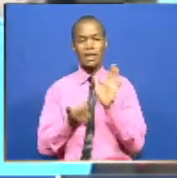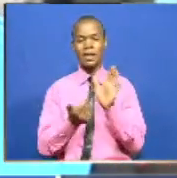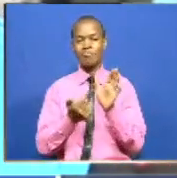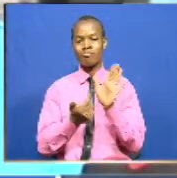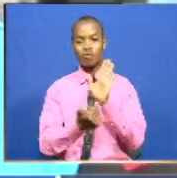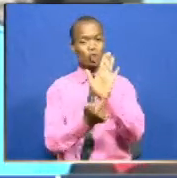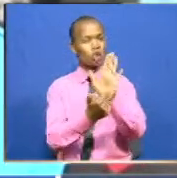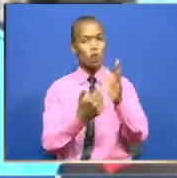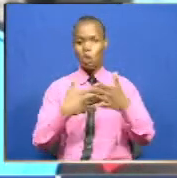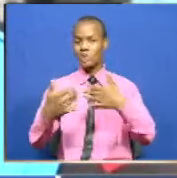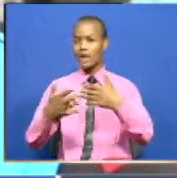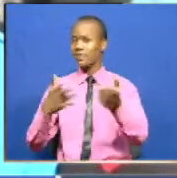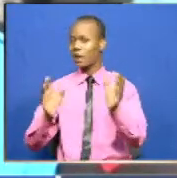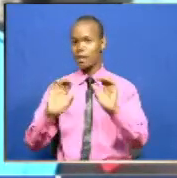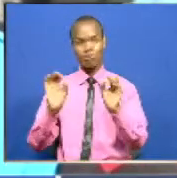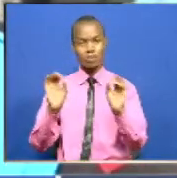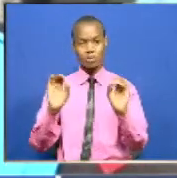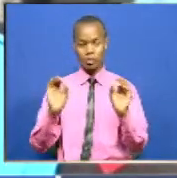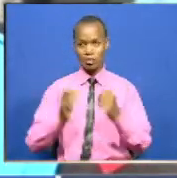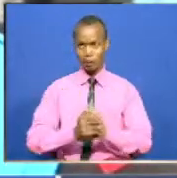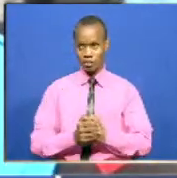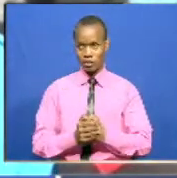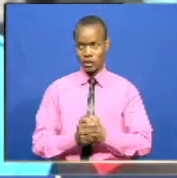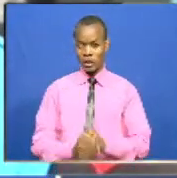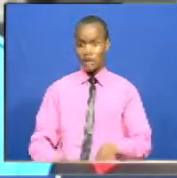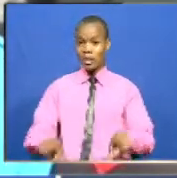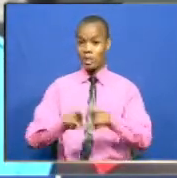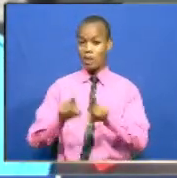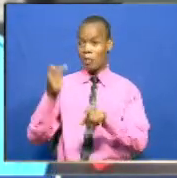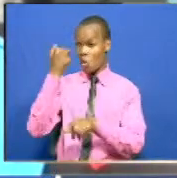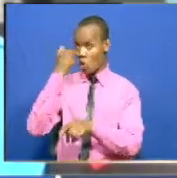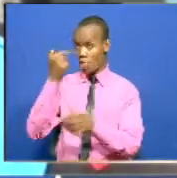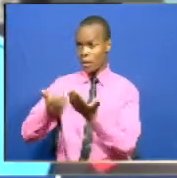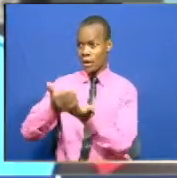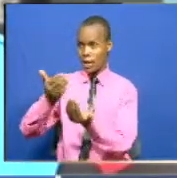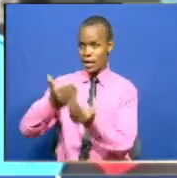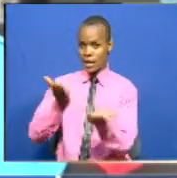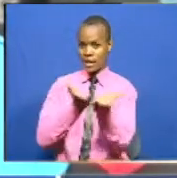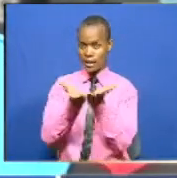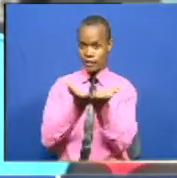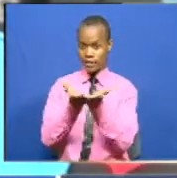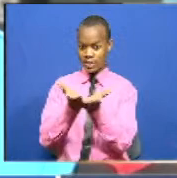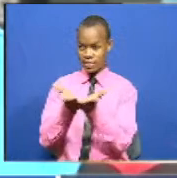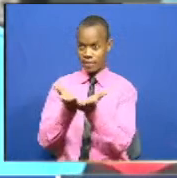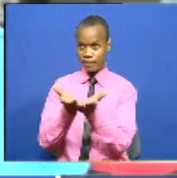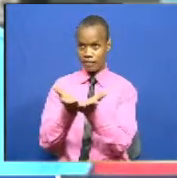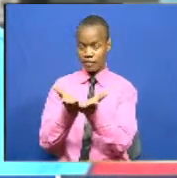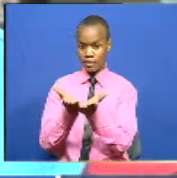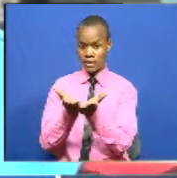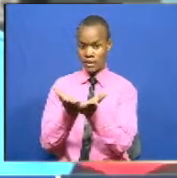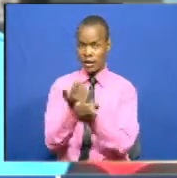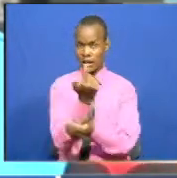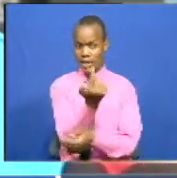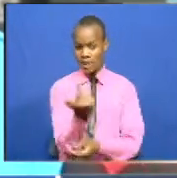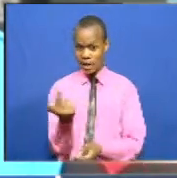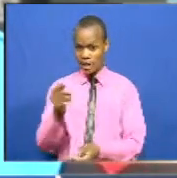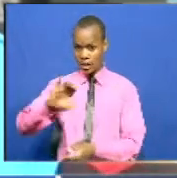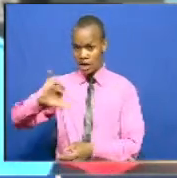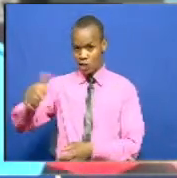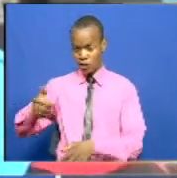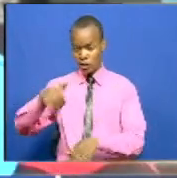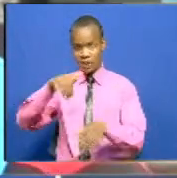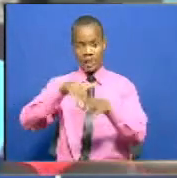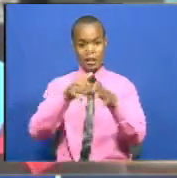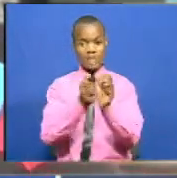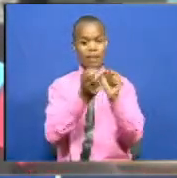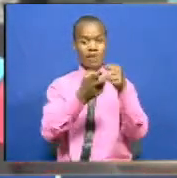you are aware, the Minister of Health rolled out the home-based care services. So in every county among the 17 sub-counties,